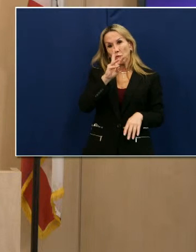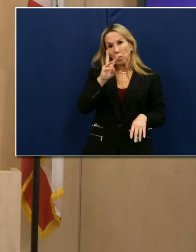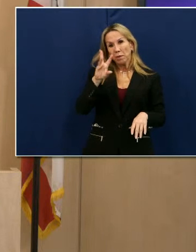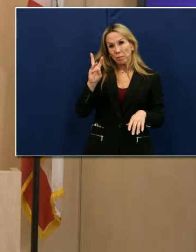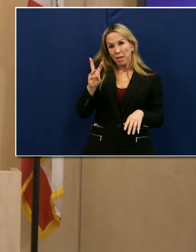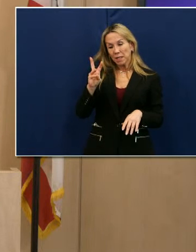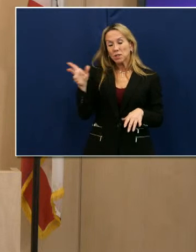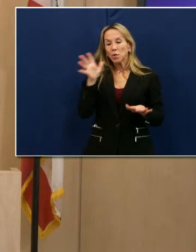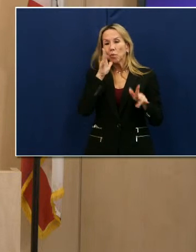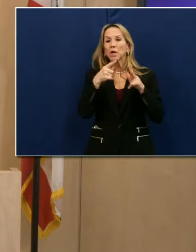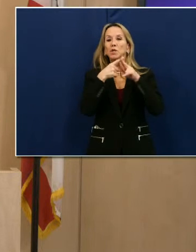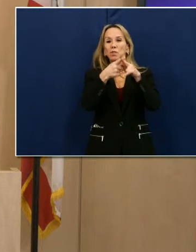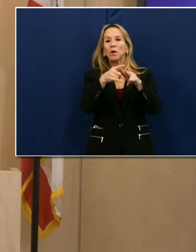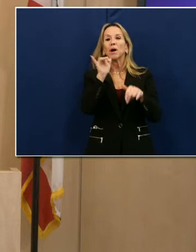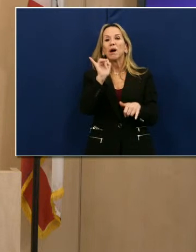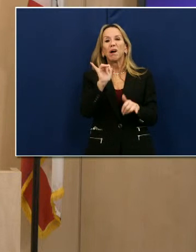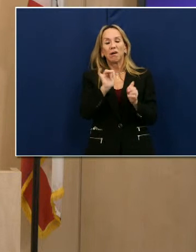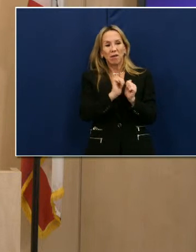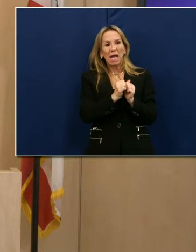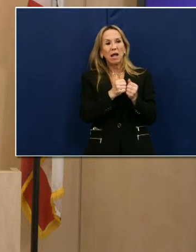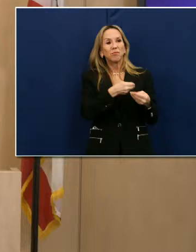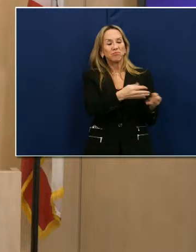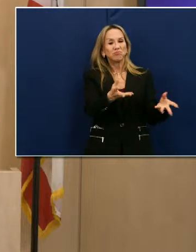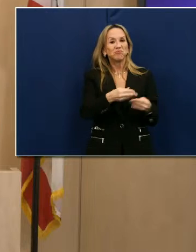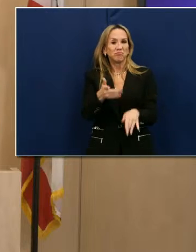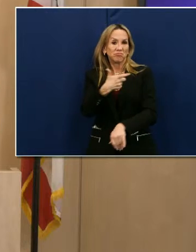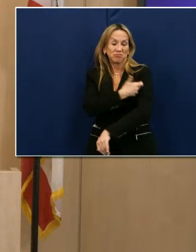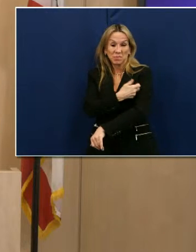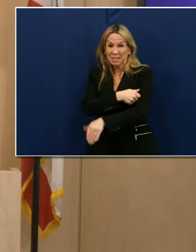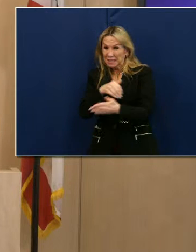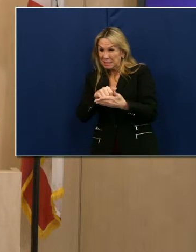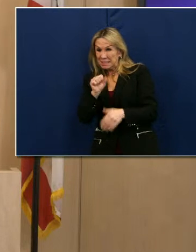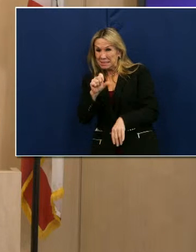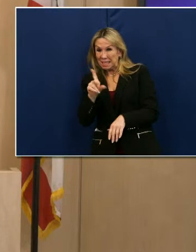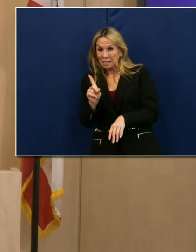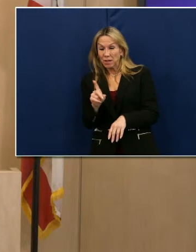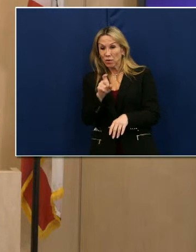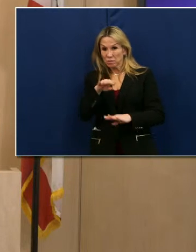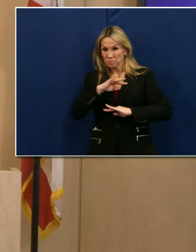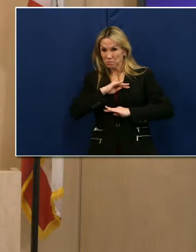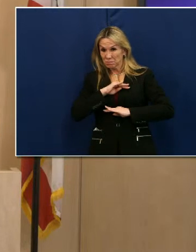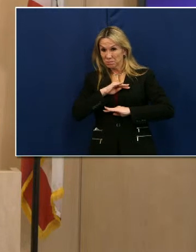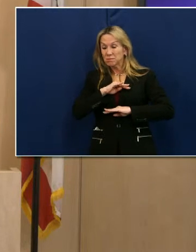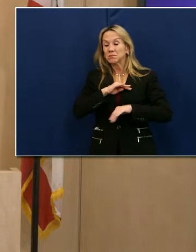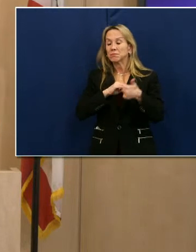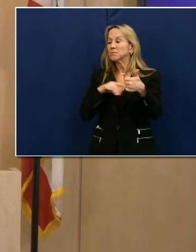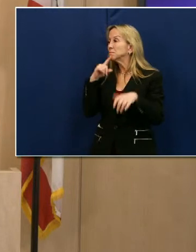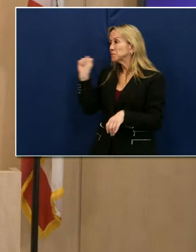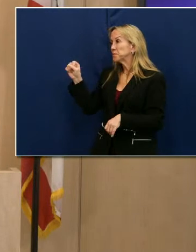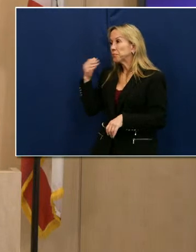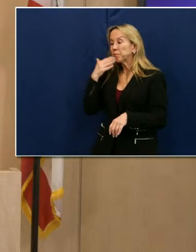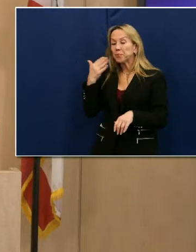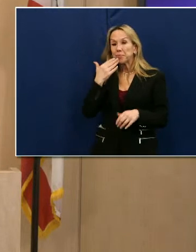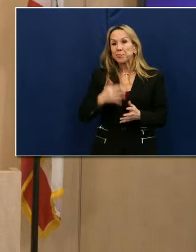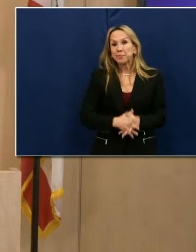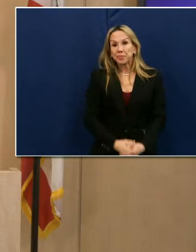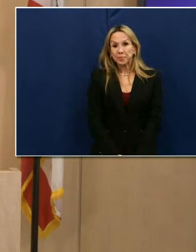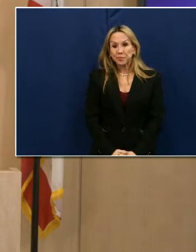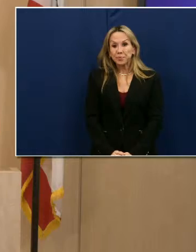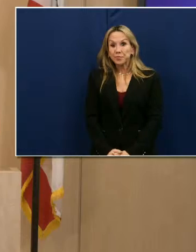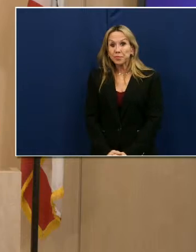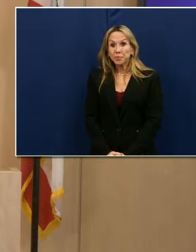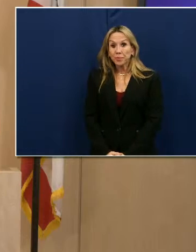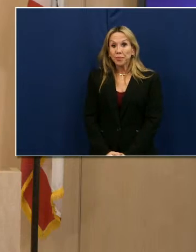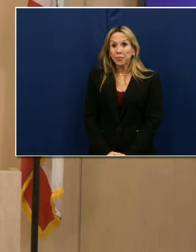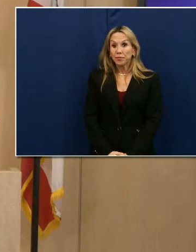how vaccinations are going in San Diego. Does that explain? Thank you, Dr. Wu. Thank you. Yes, it does. Thank you.